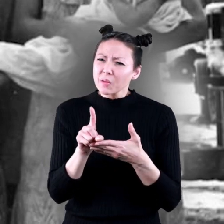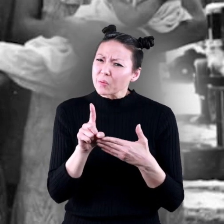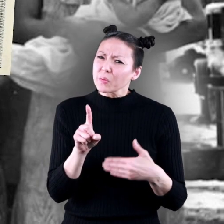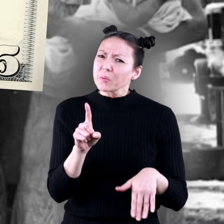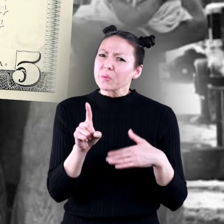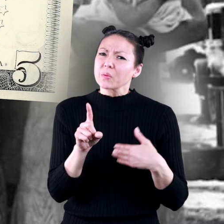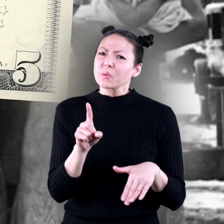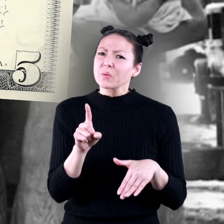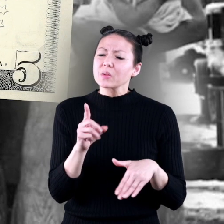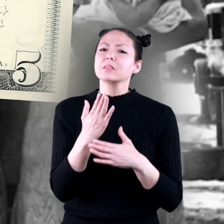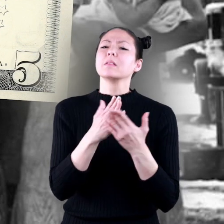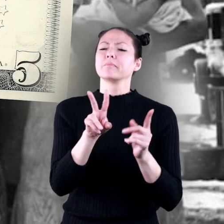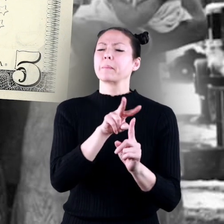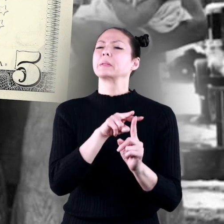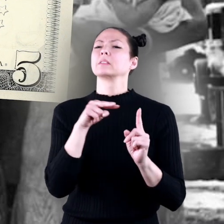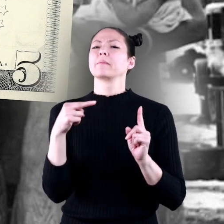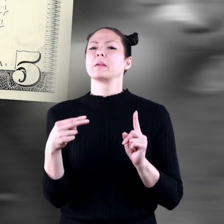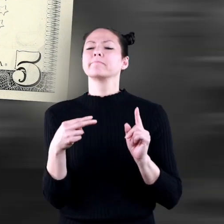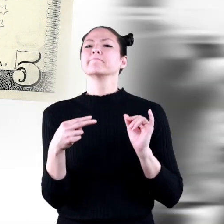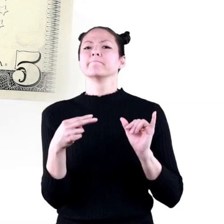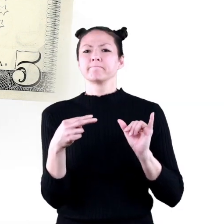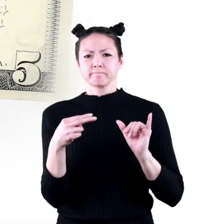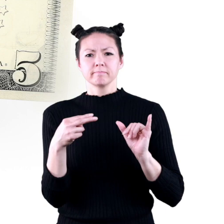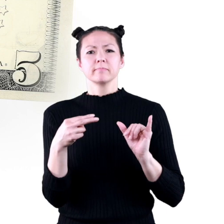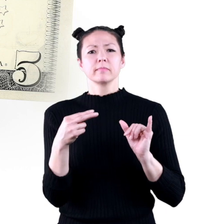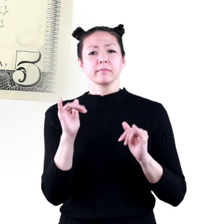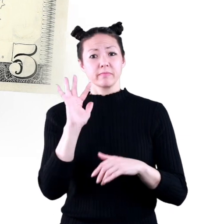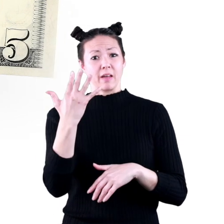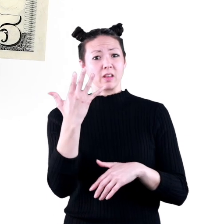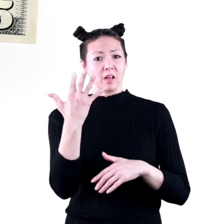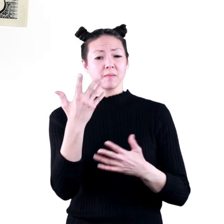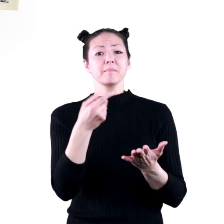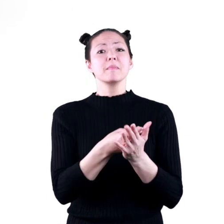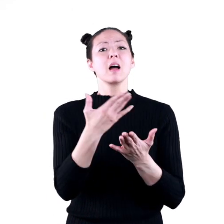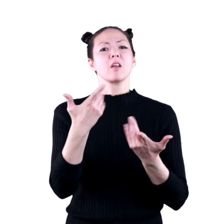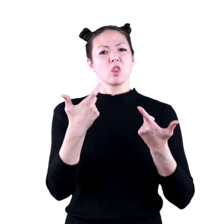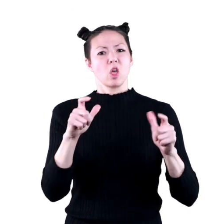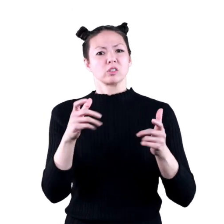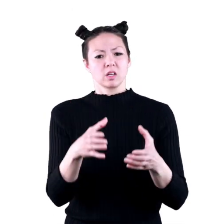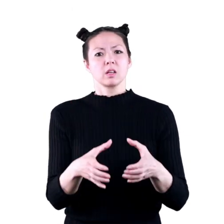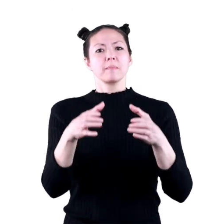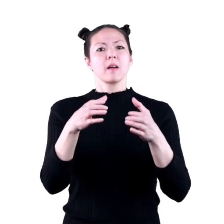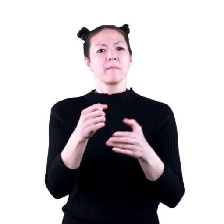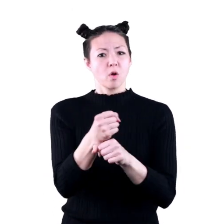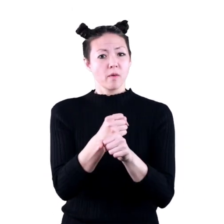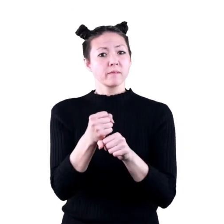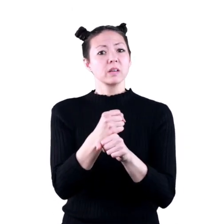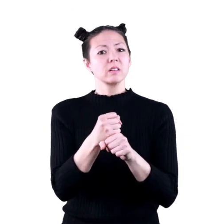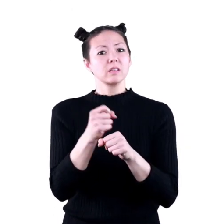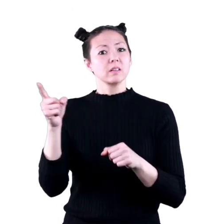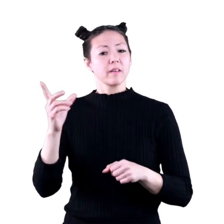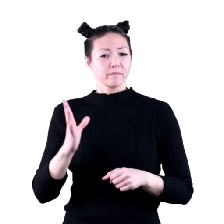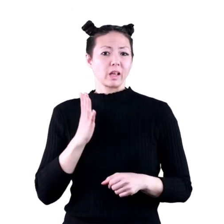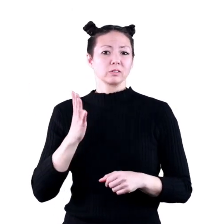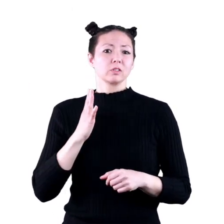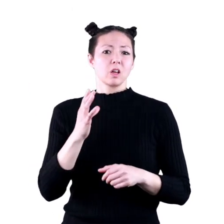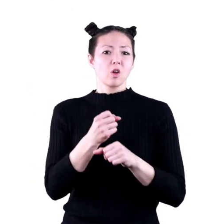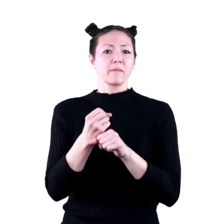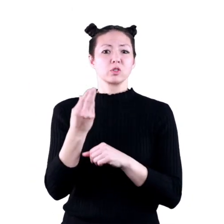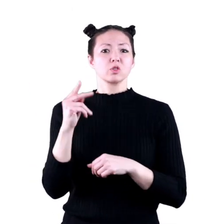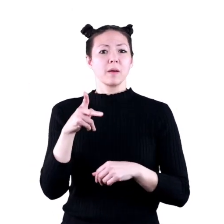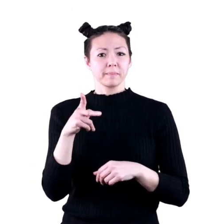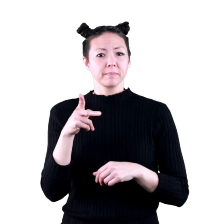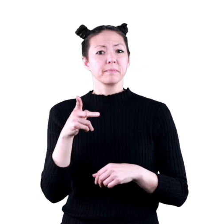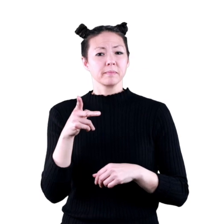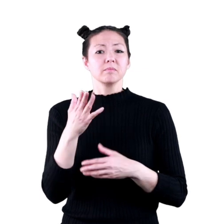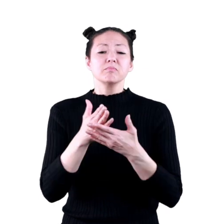just $5 per week. Here's some perspective. These days, $5 buys one large cup of coffee